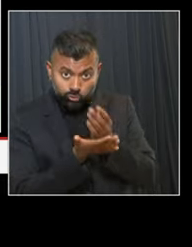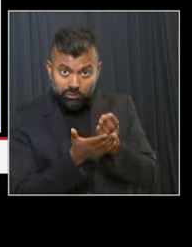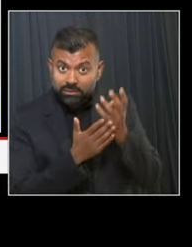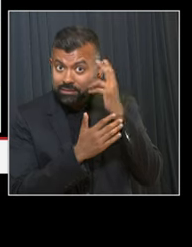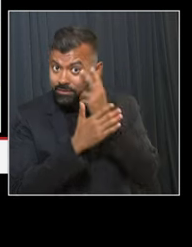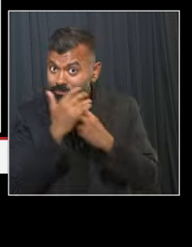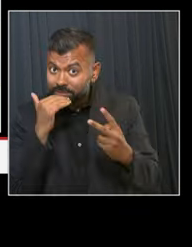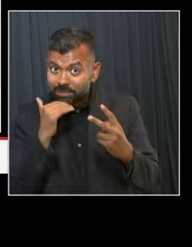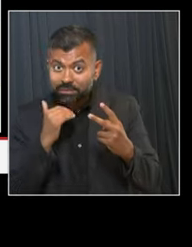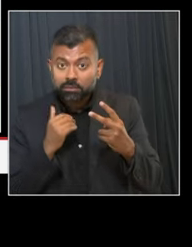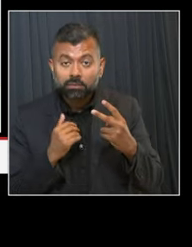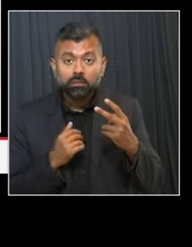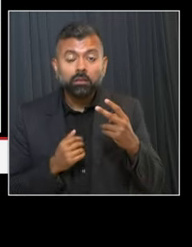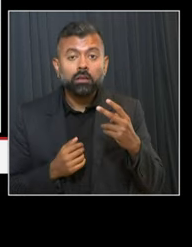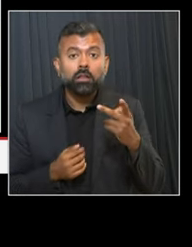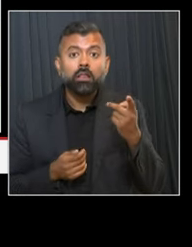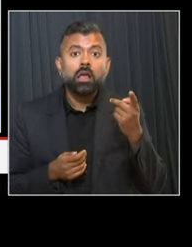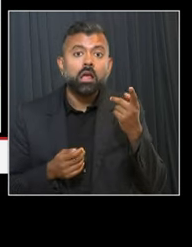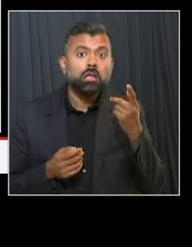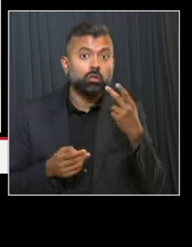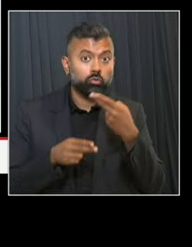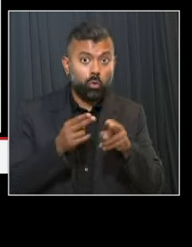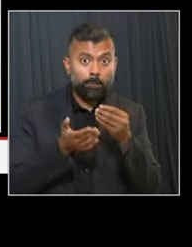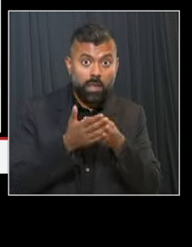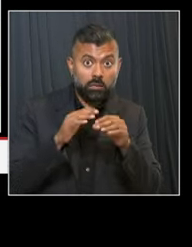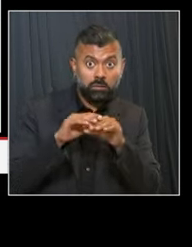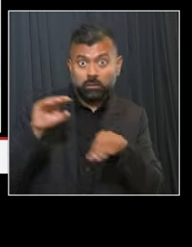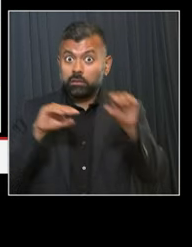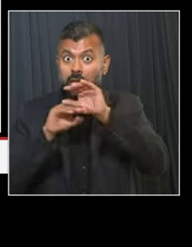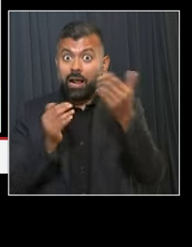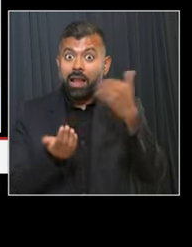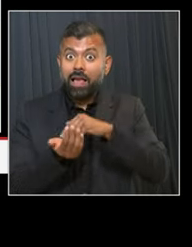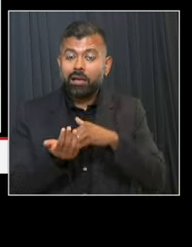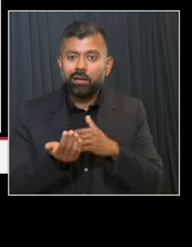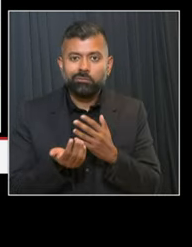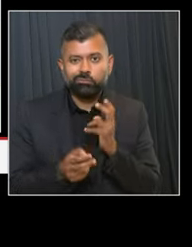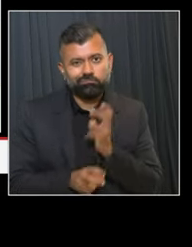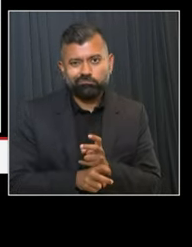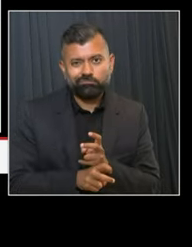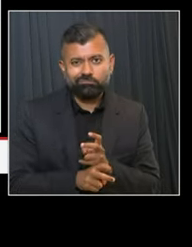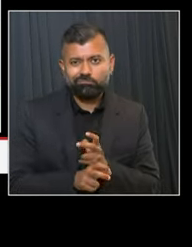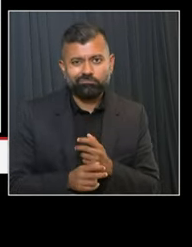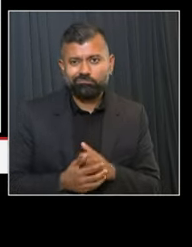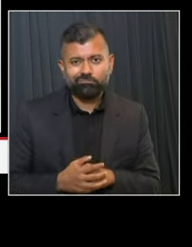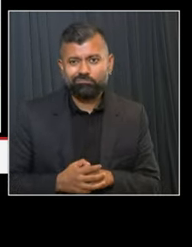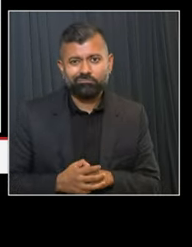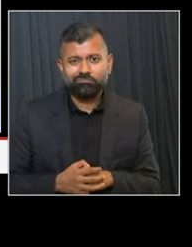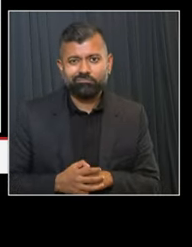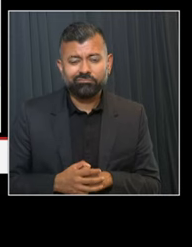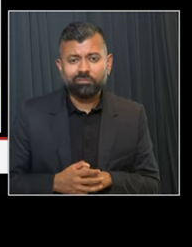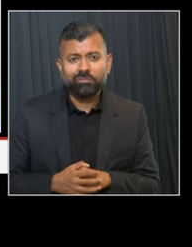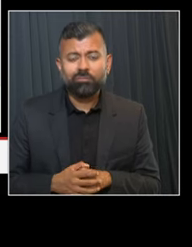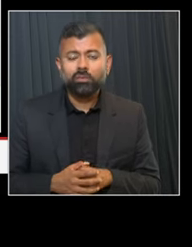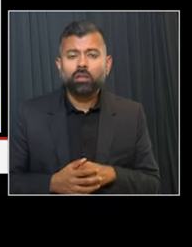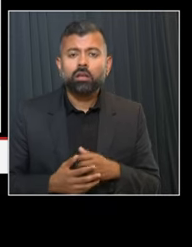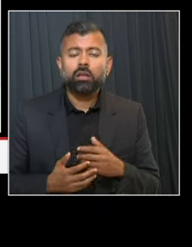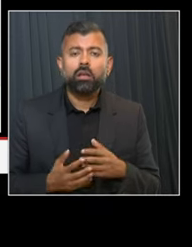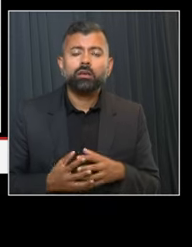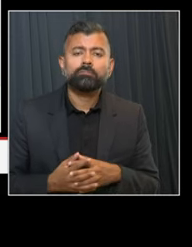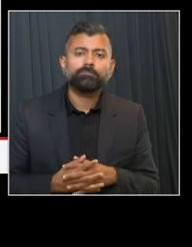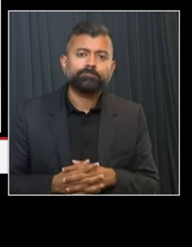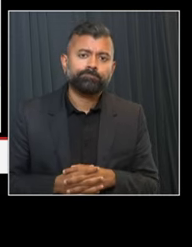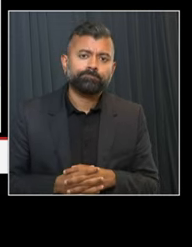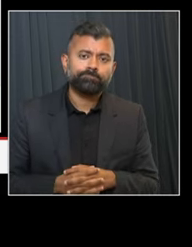of one-time funding. That being said, we do know that there is housing issues that folks